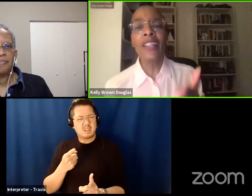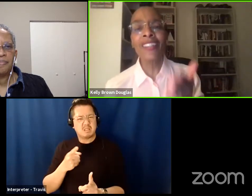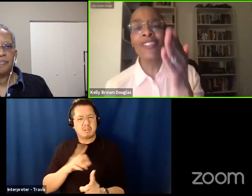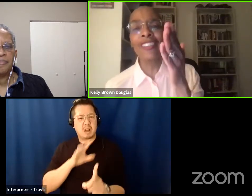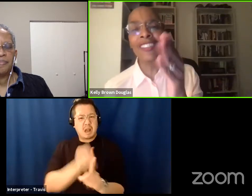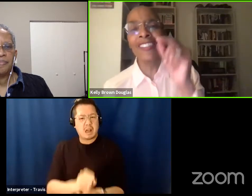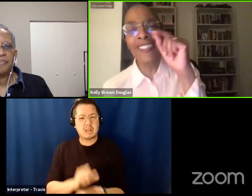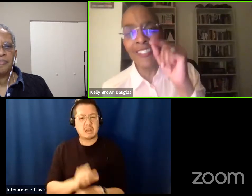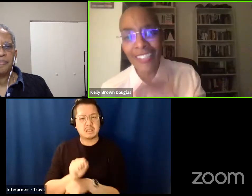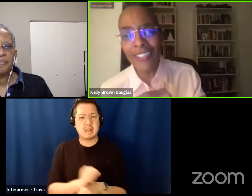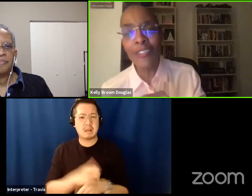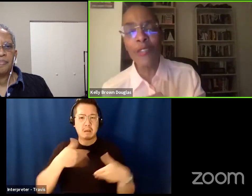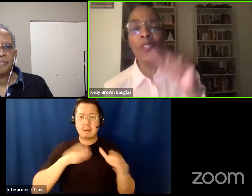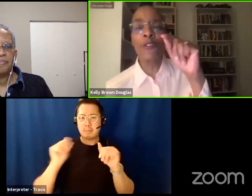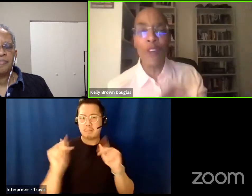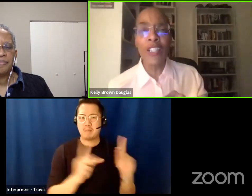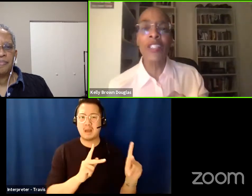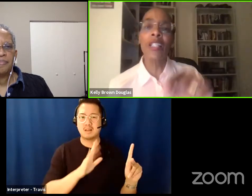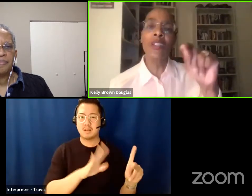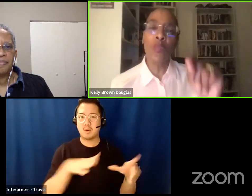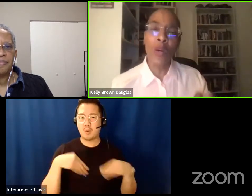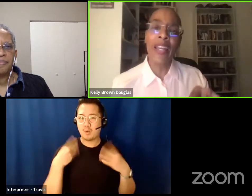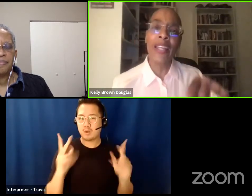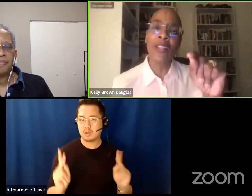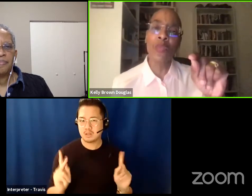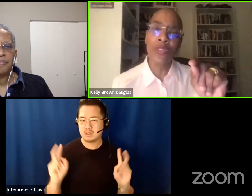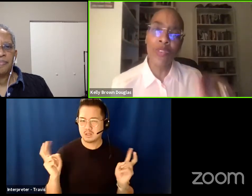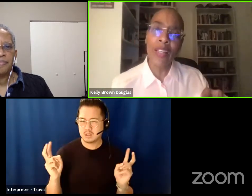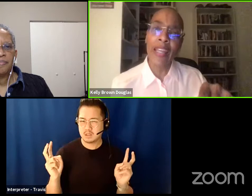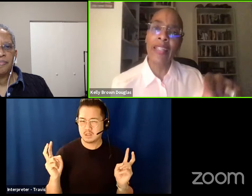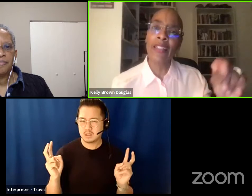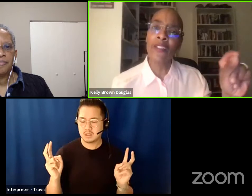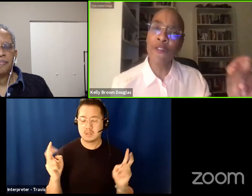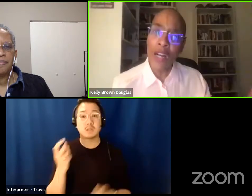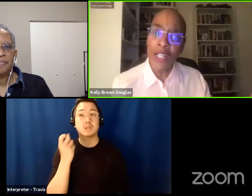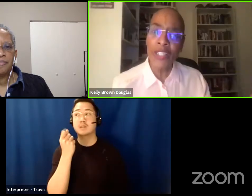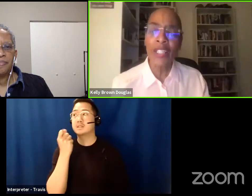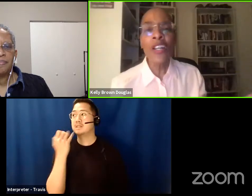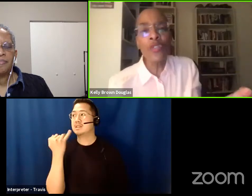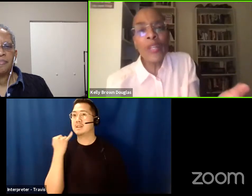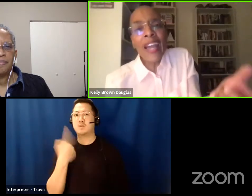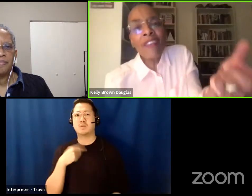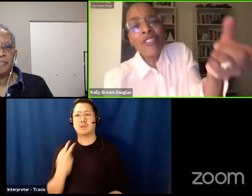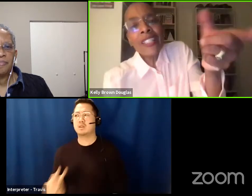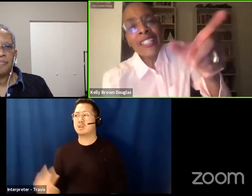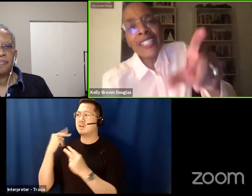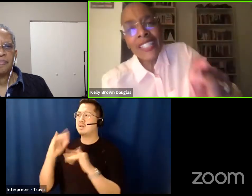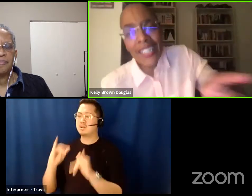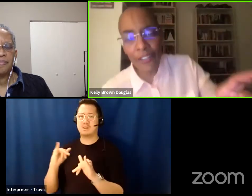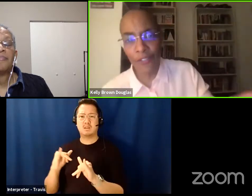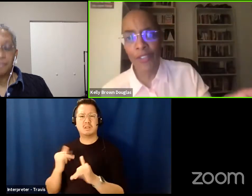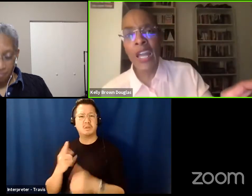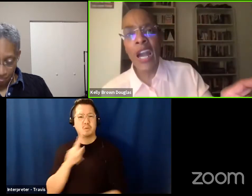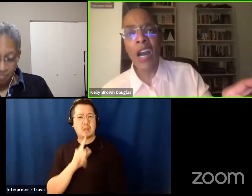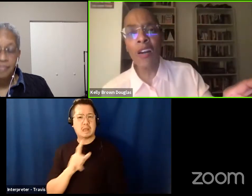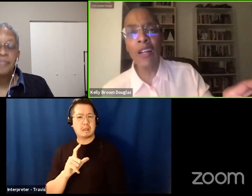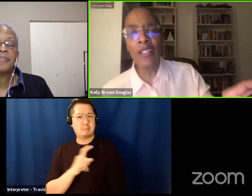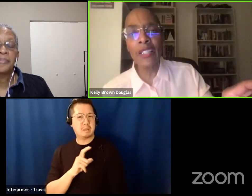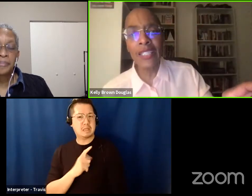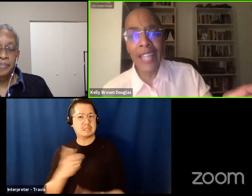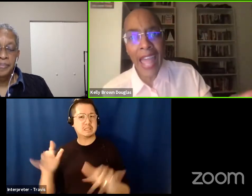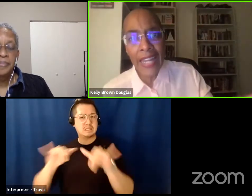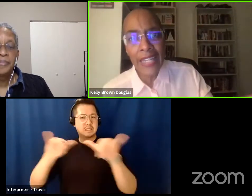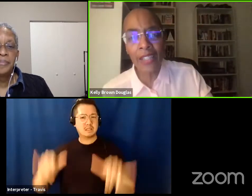surprised? The system is functioning the way it was created to function. So we have to shift